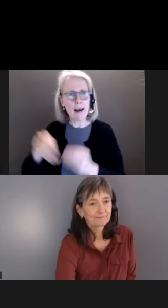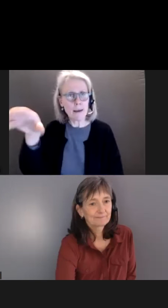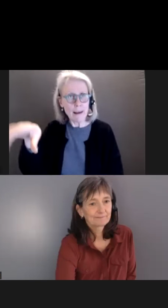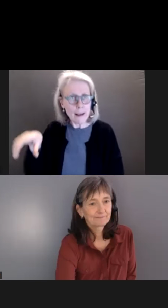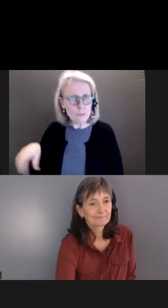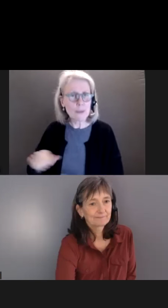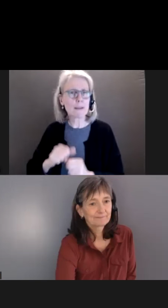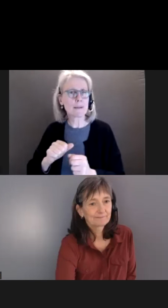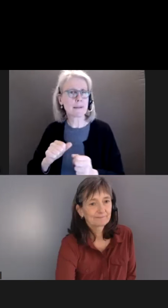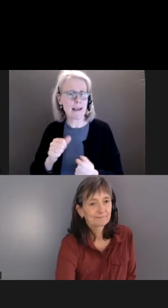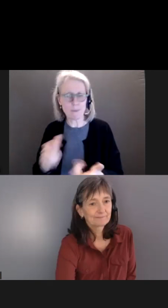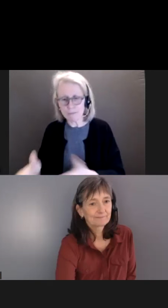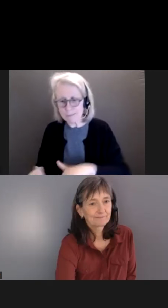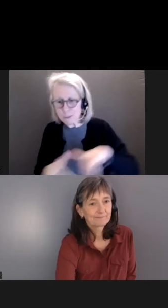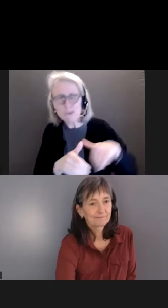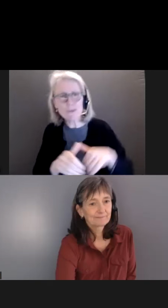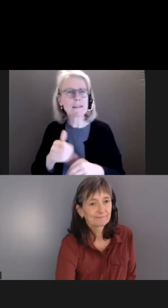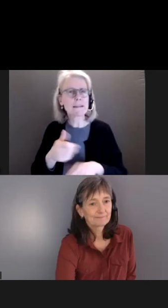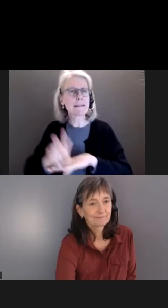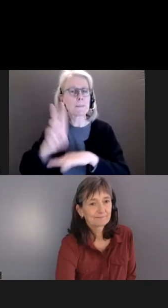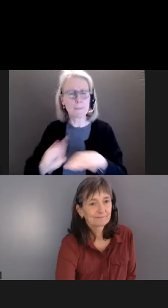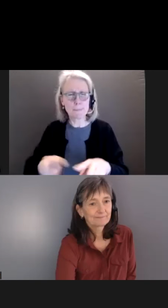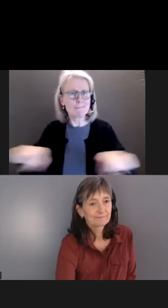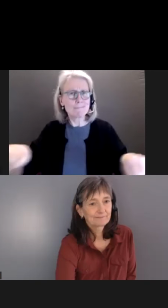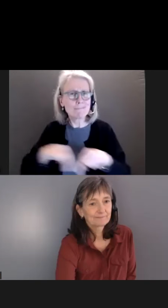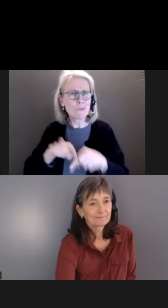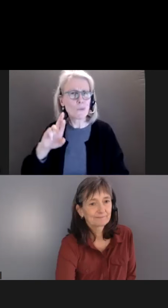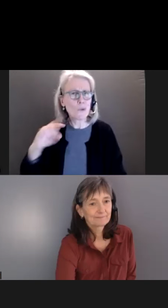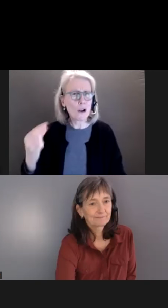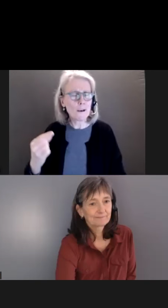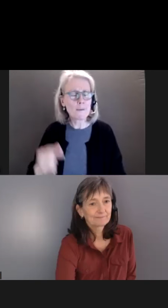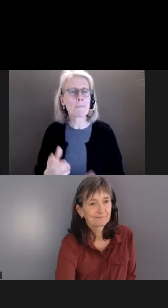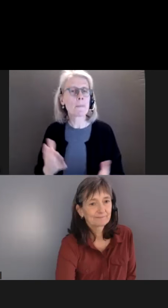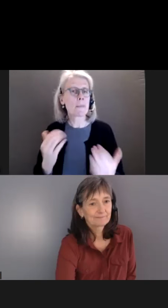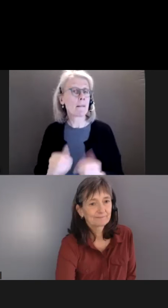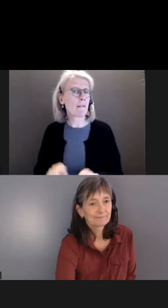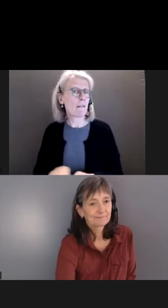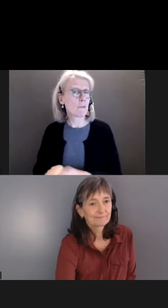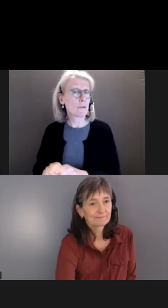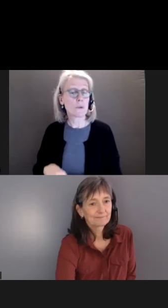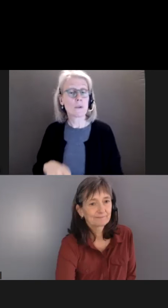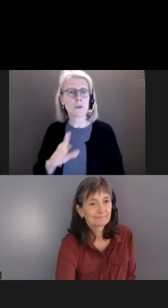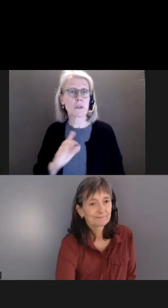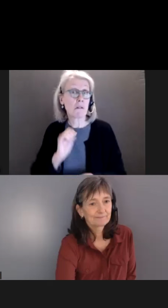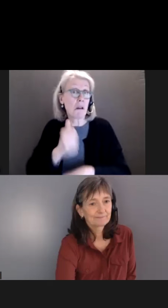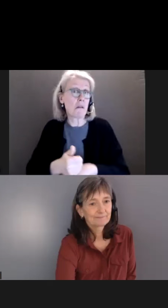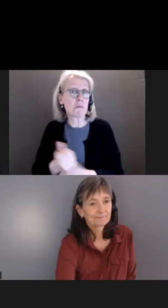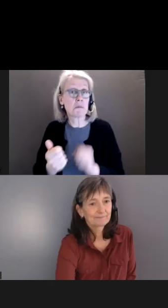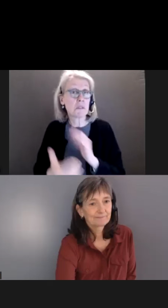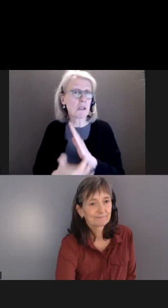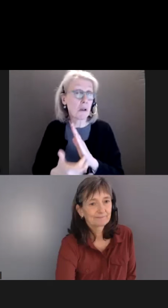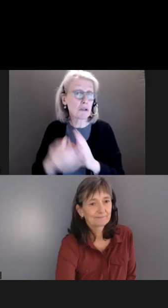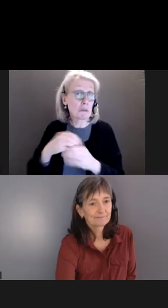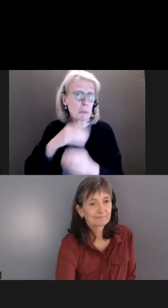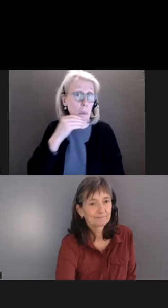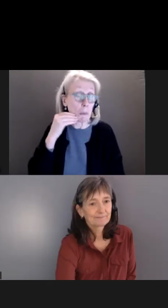slips. Another type of intervention that has become increasingly popular are digital and technological solutions that help